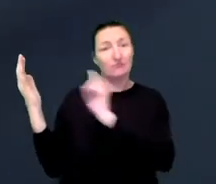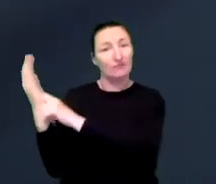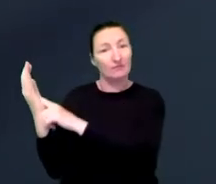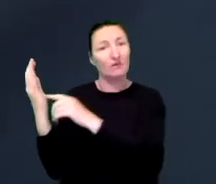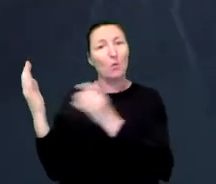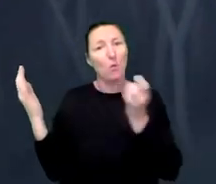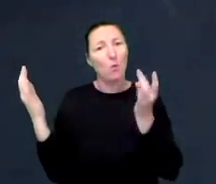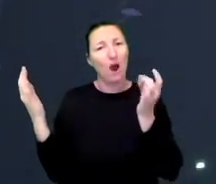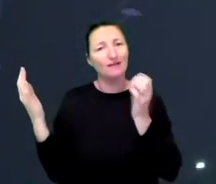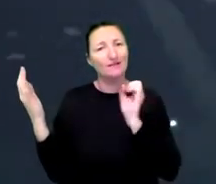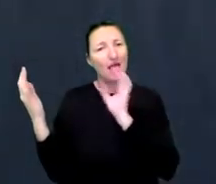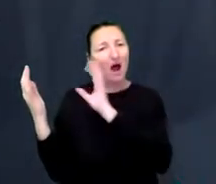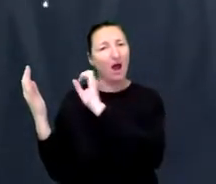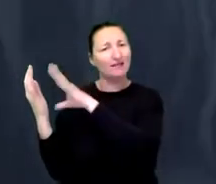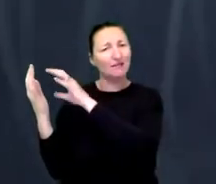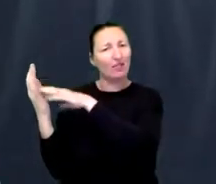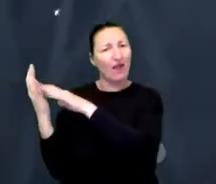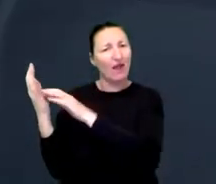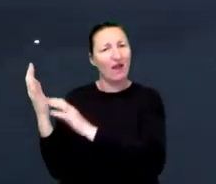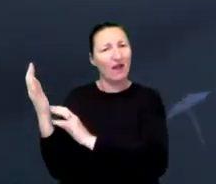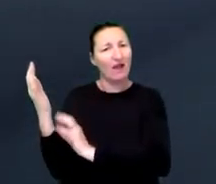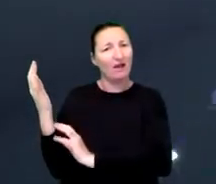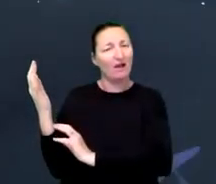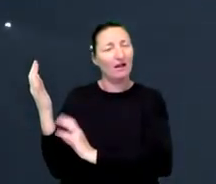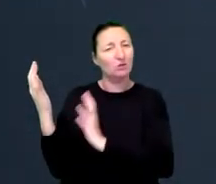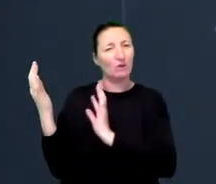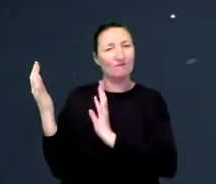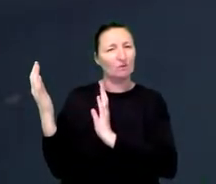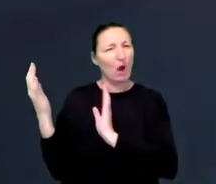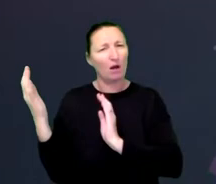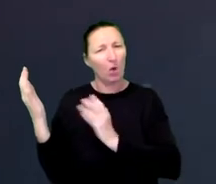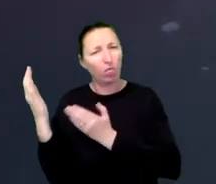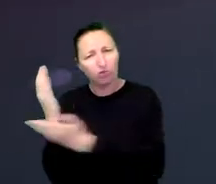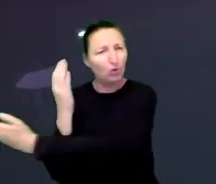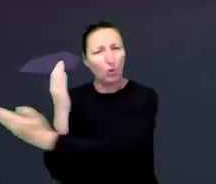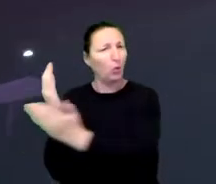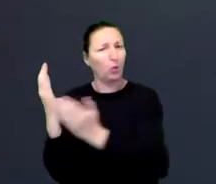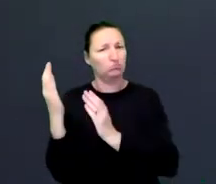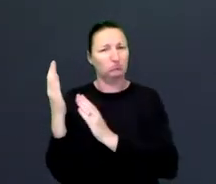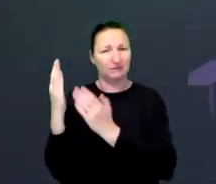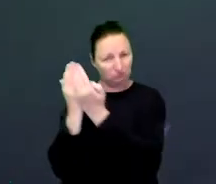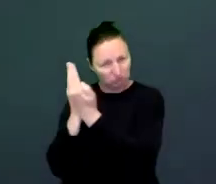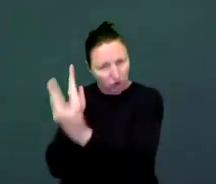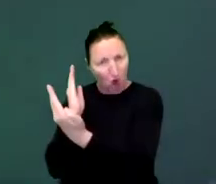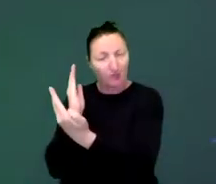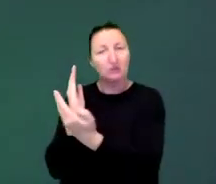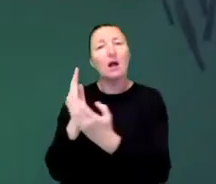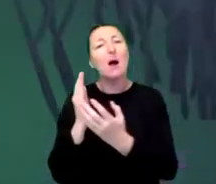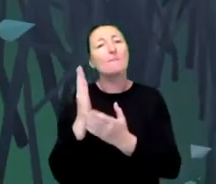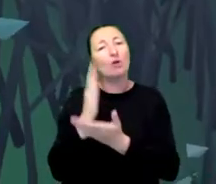the walls themselves, while they're solid in the sense that you can't walk through them, are porous when dealing with